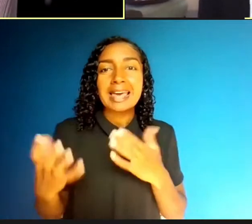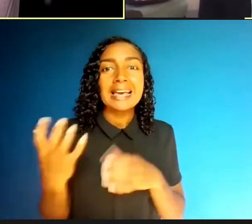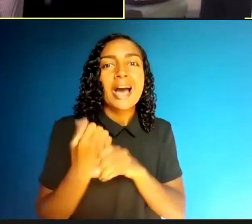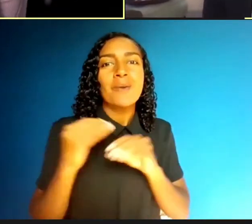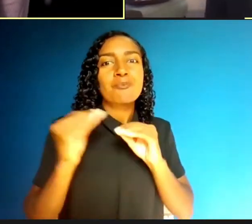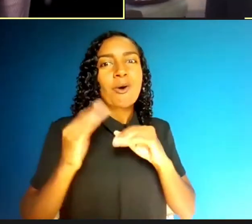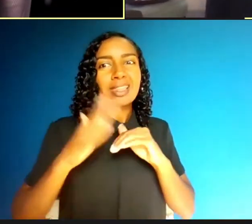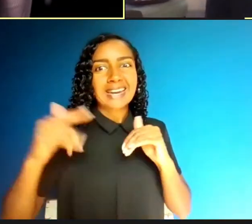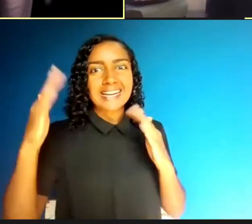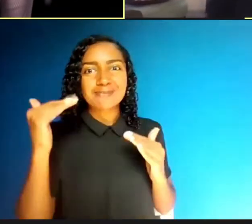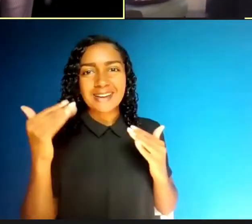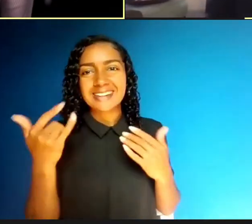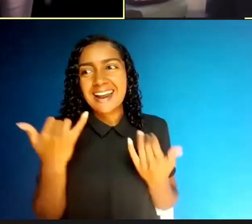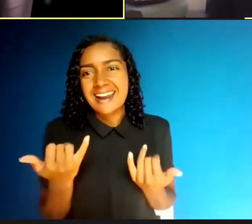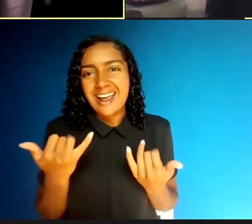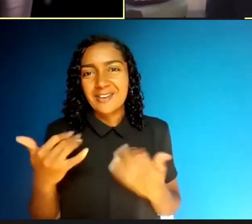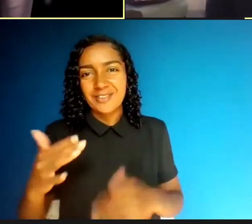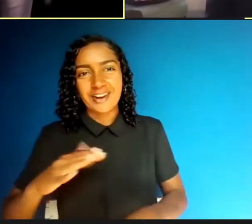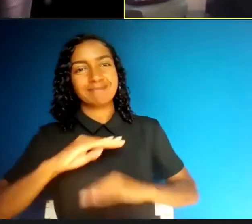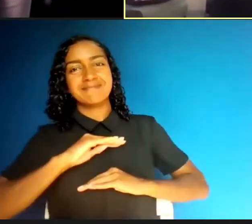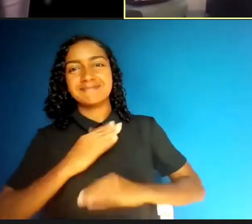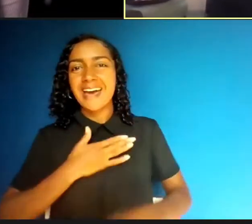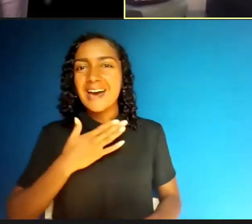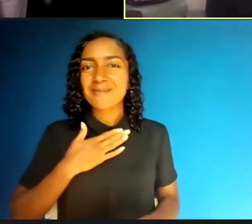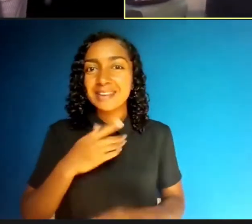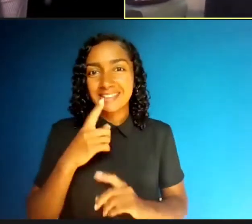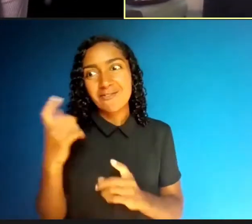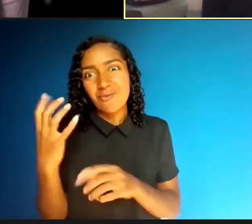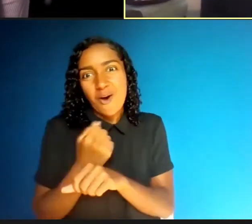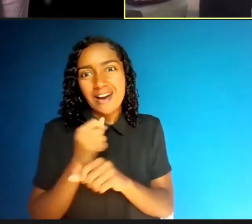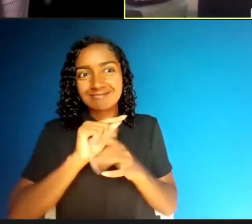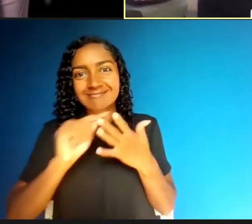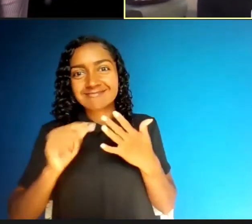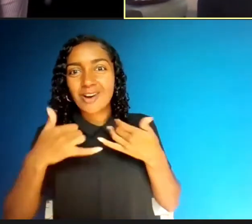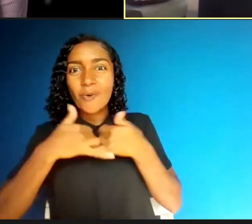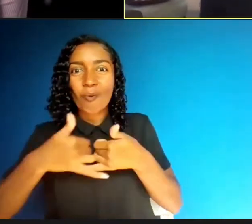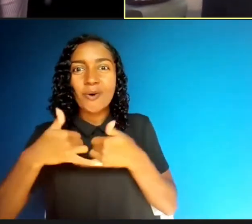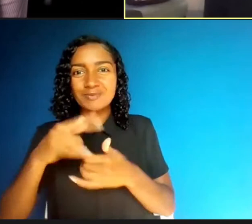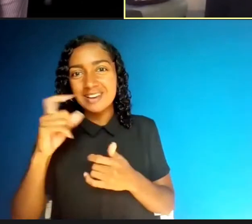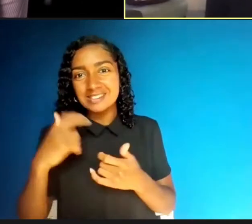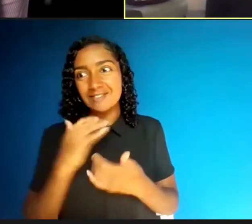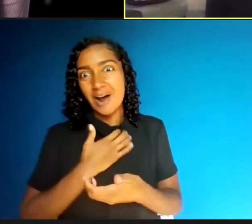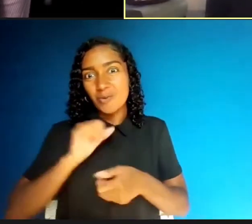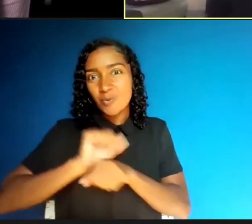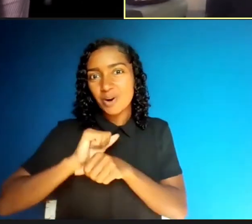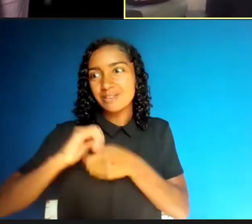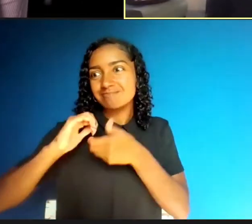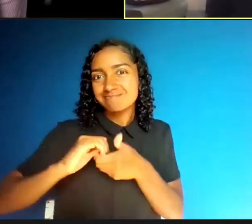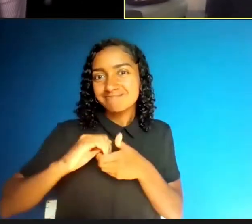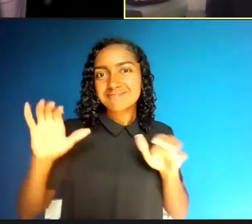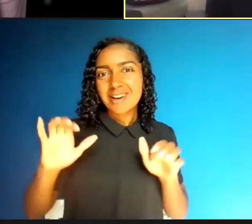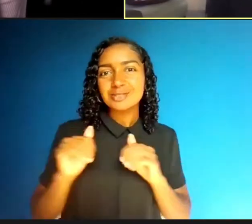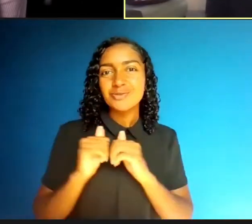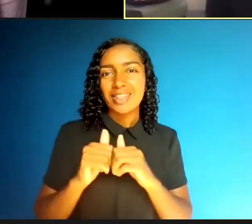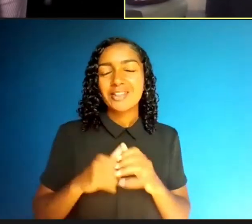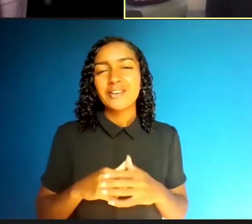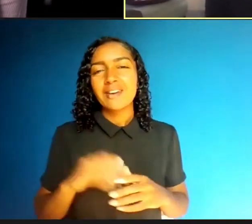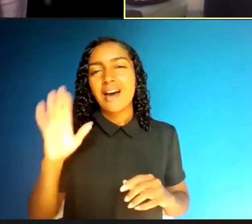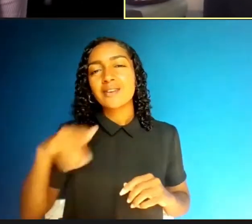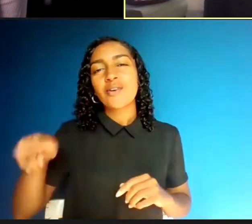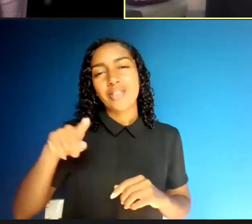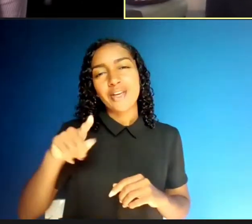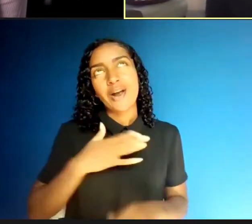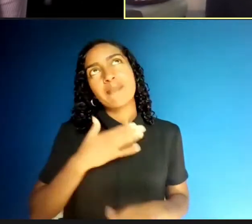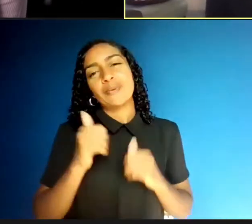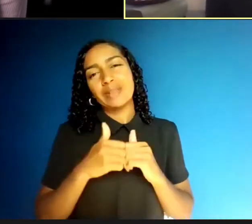I think they're happy with it. They've won several awards because of the work that we've done together. Yeah. I know they're happy with me. I